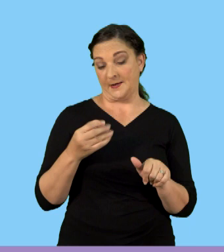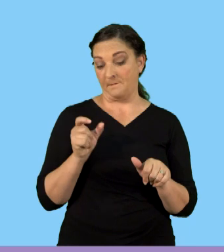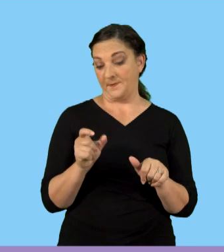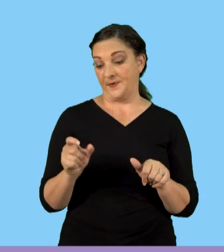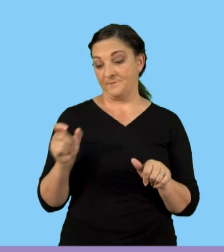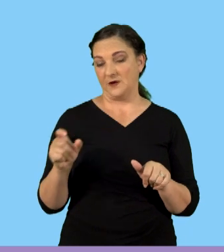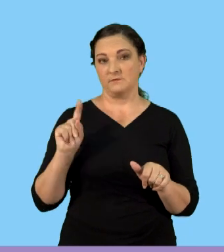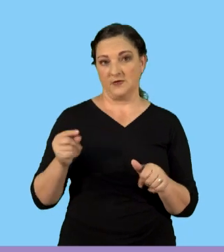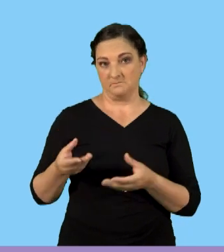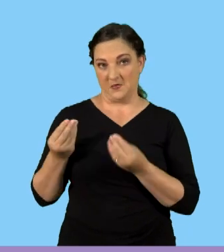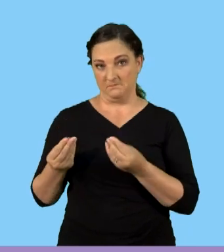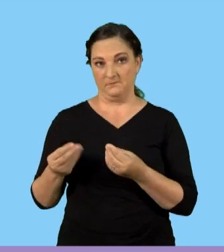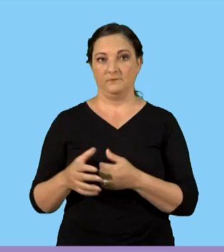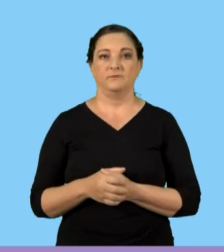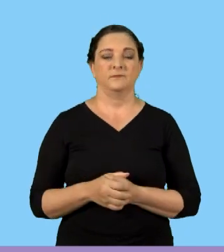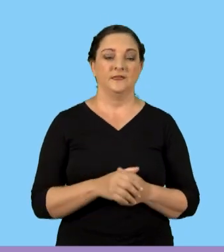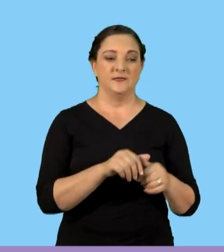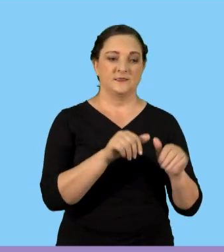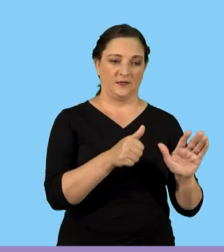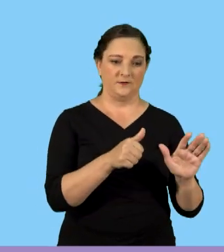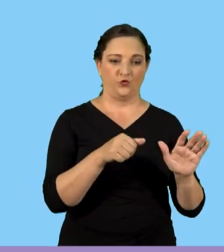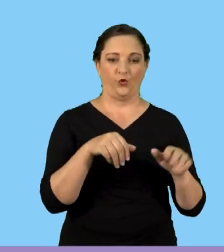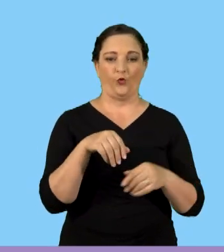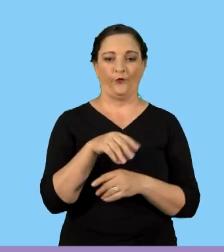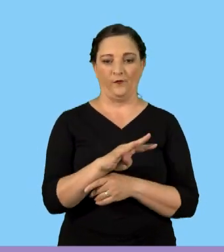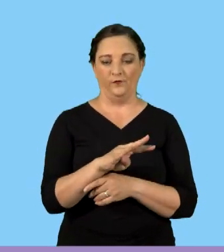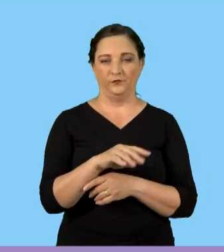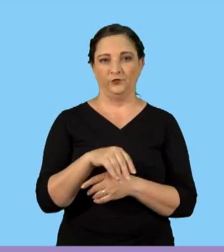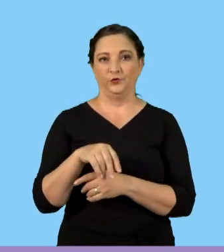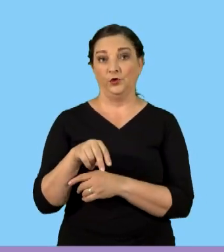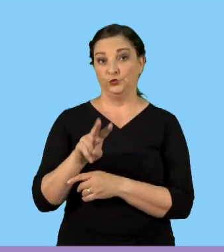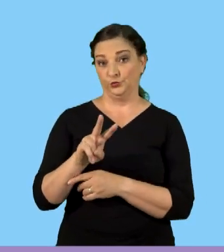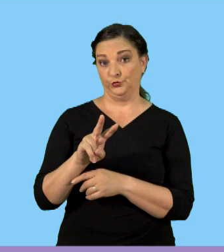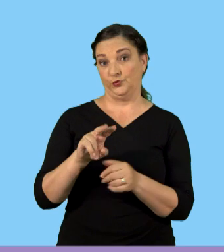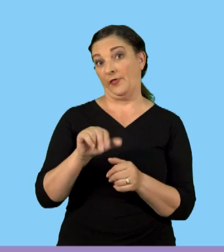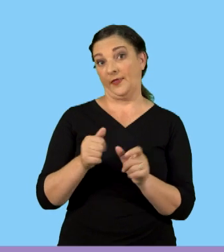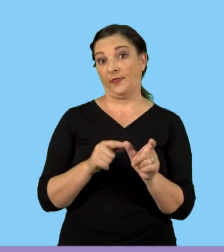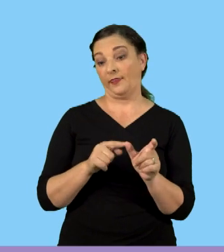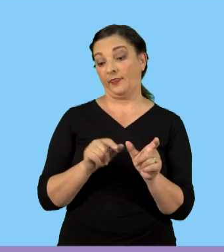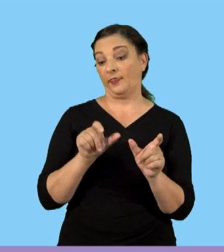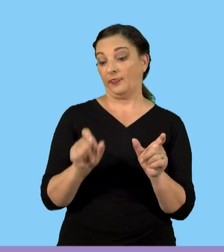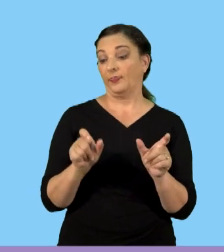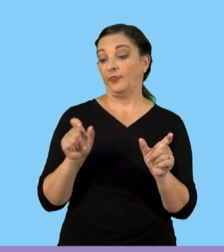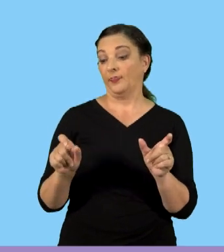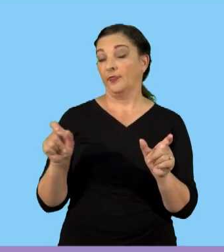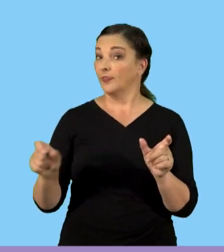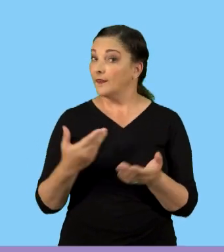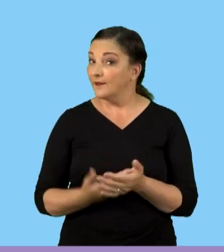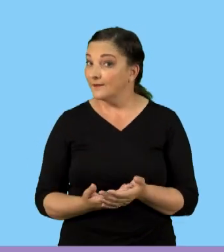6, 4, and 2, and that pattern continues. So can you get the next 3 terms from